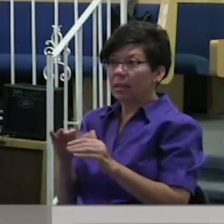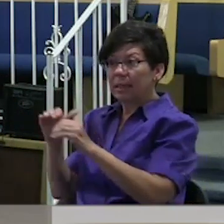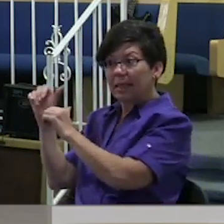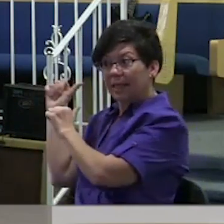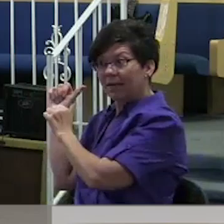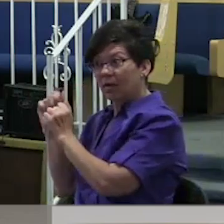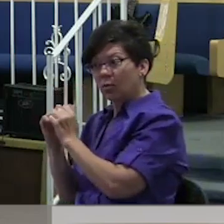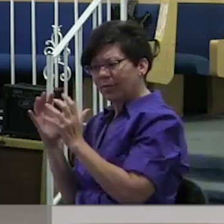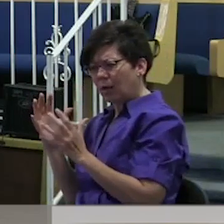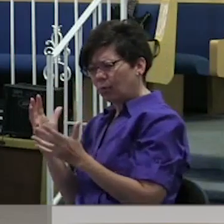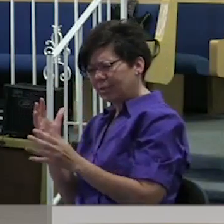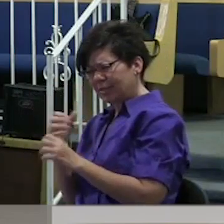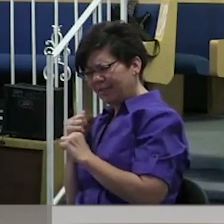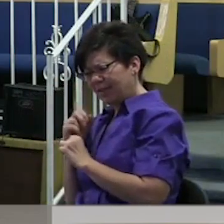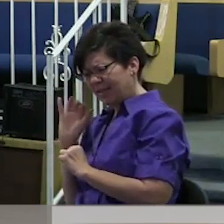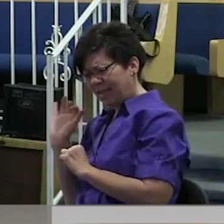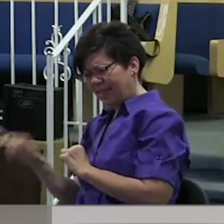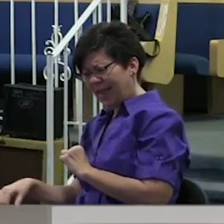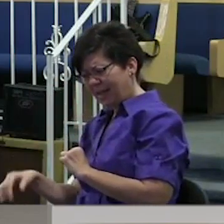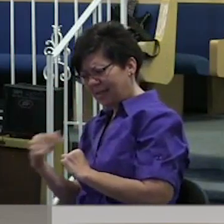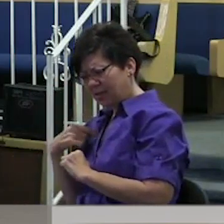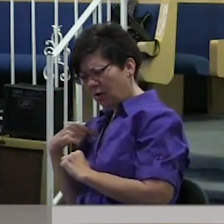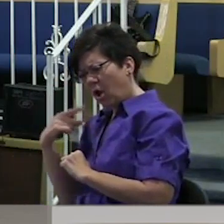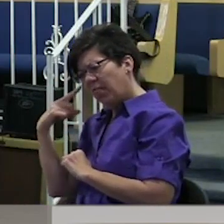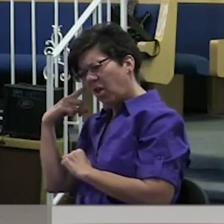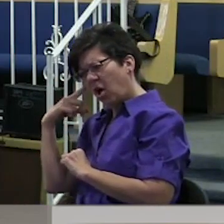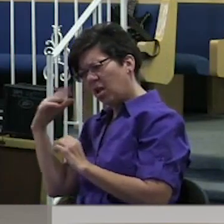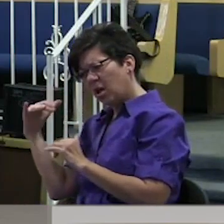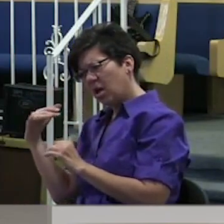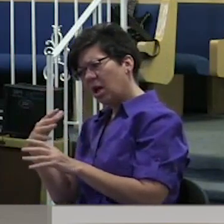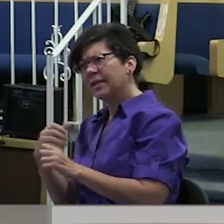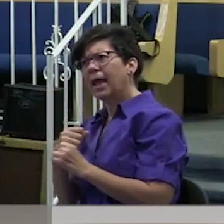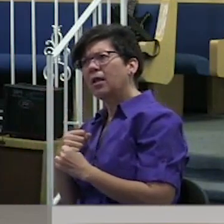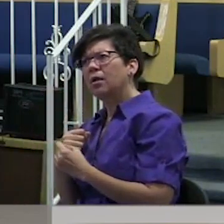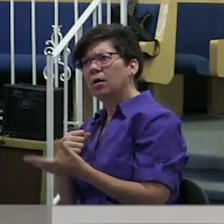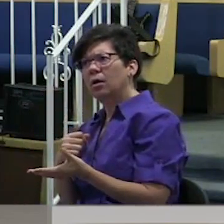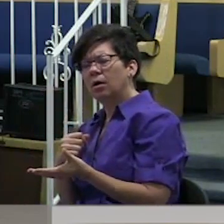without receiving that which we expected to receive.